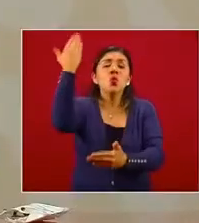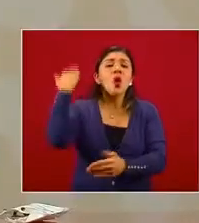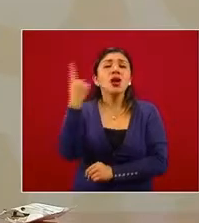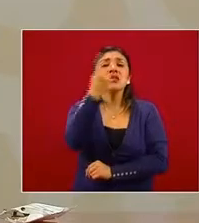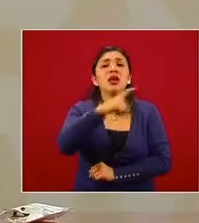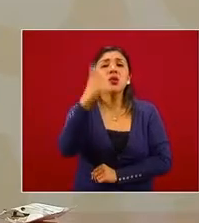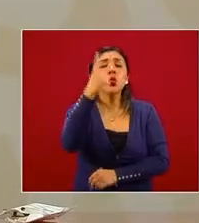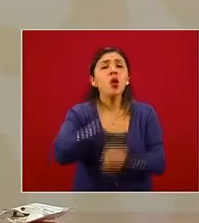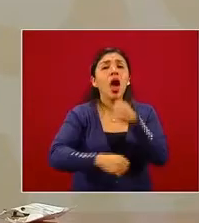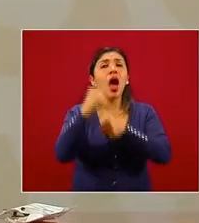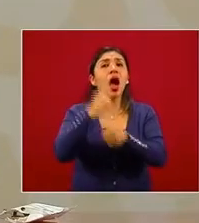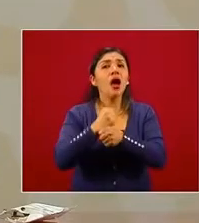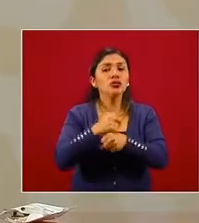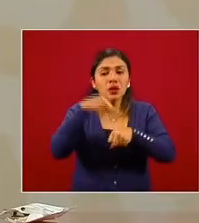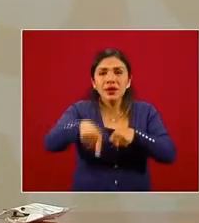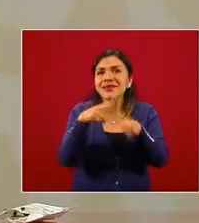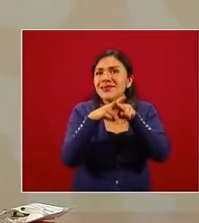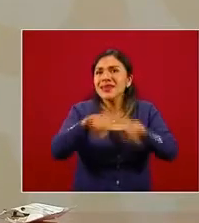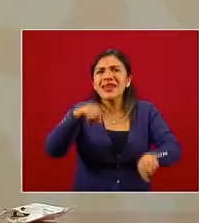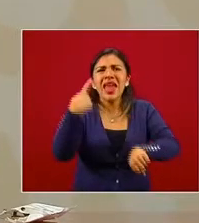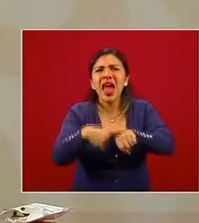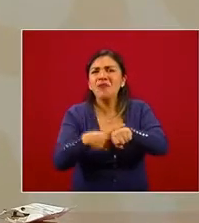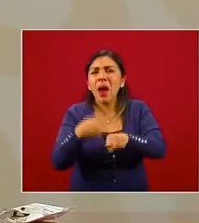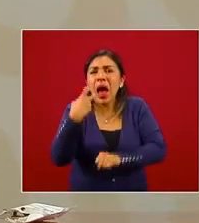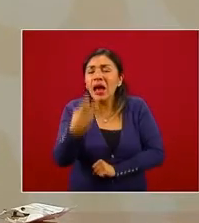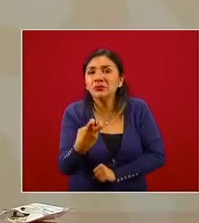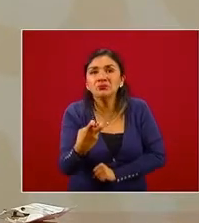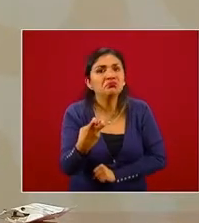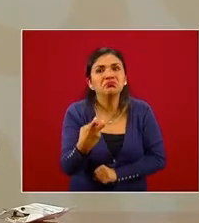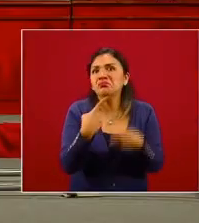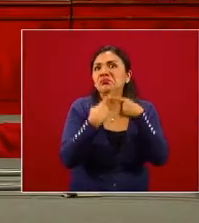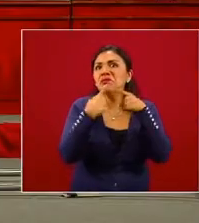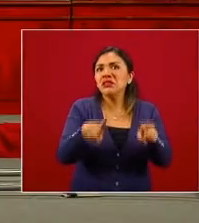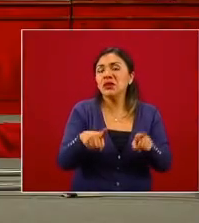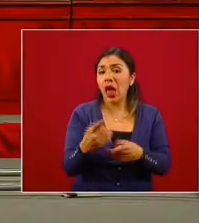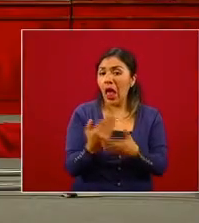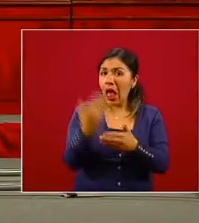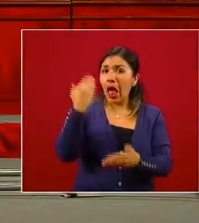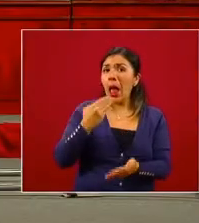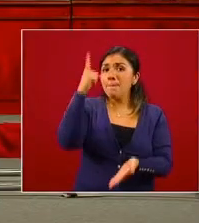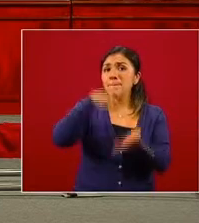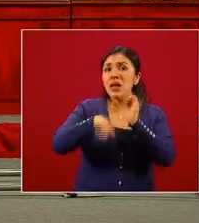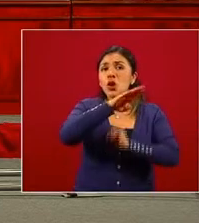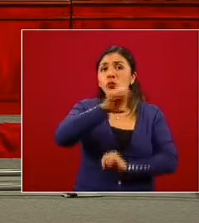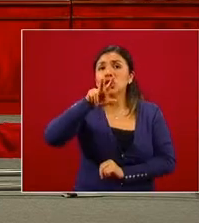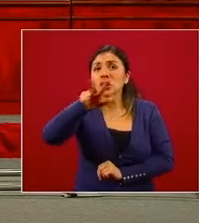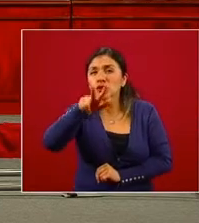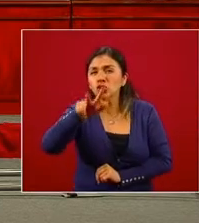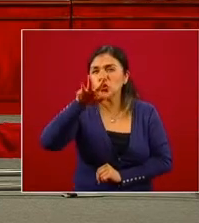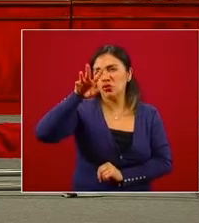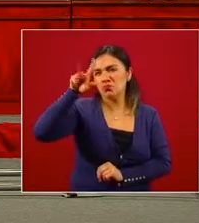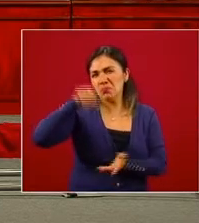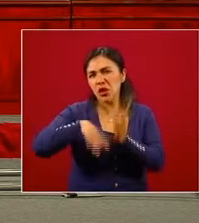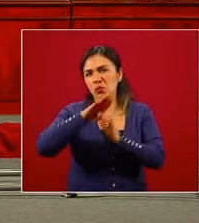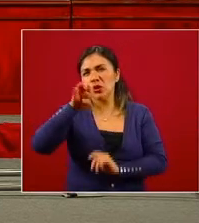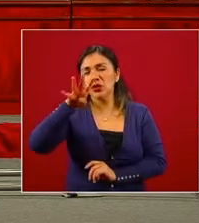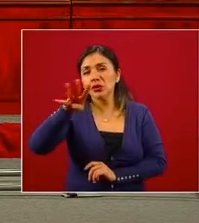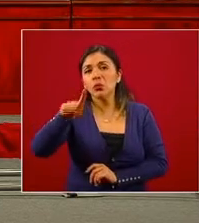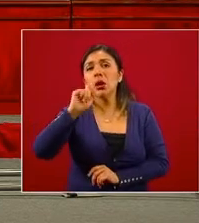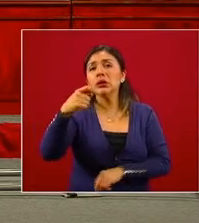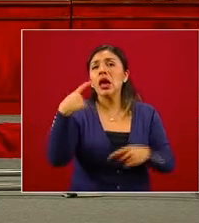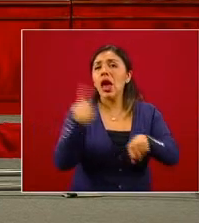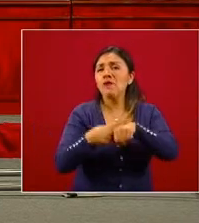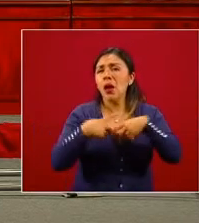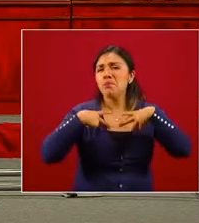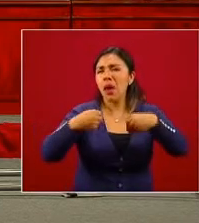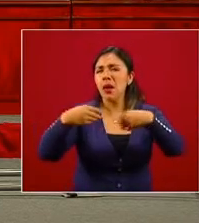in 101 years in the whole world. So in 1918, 1919